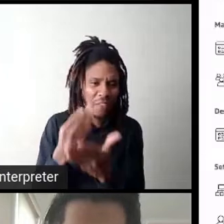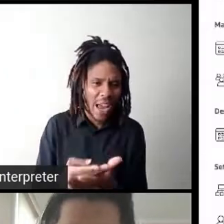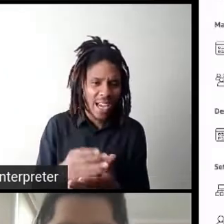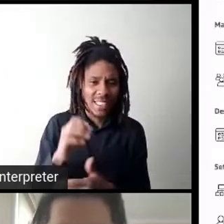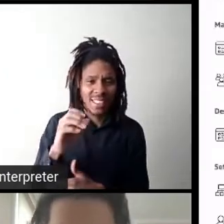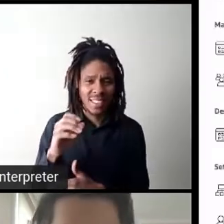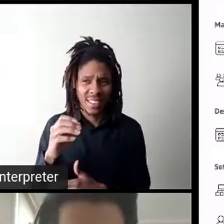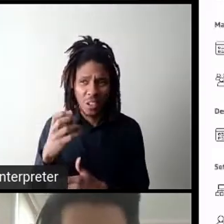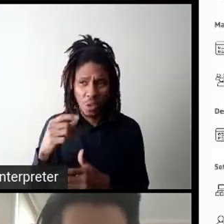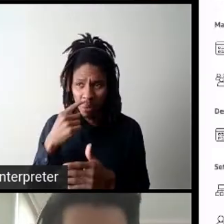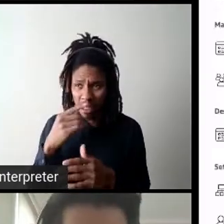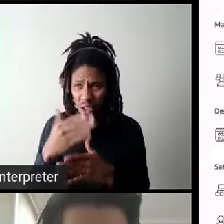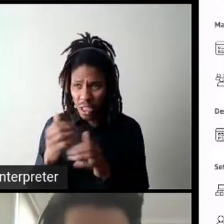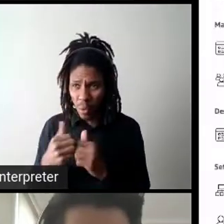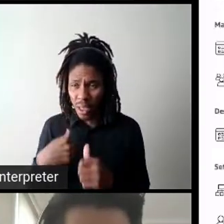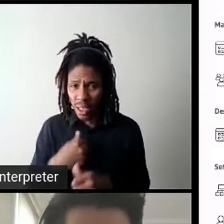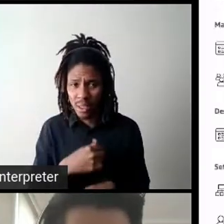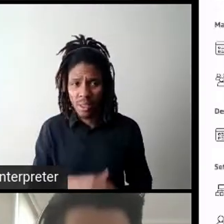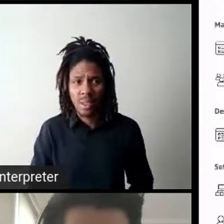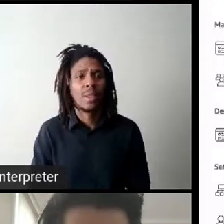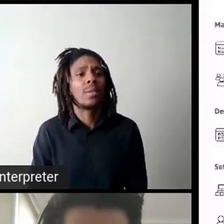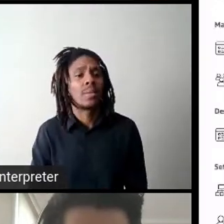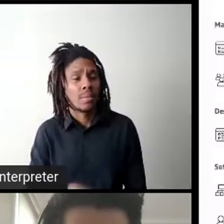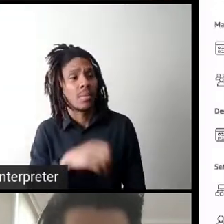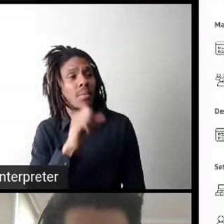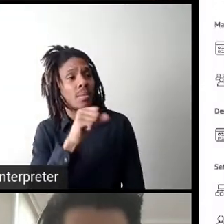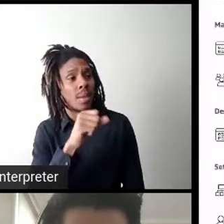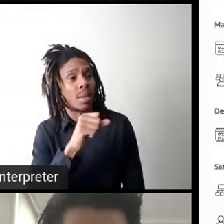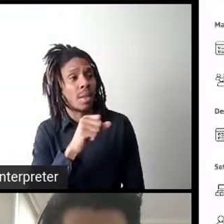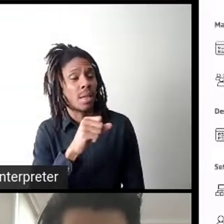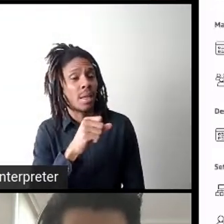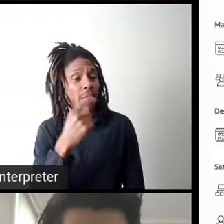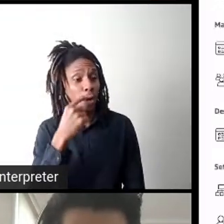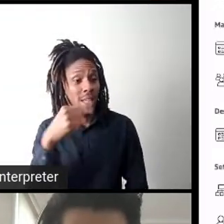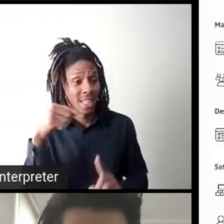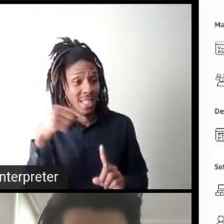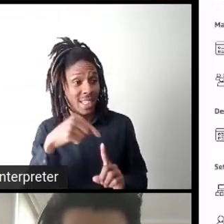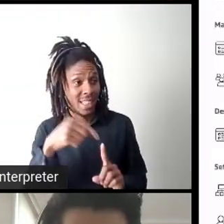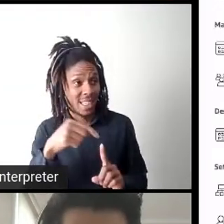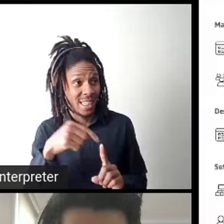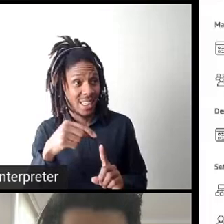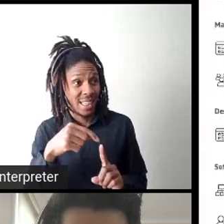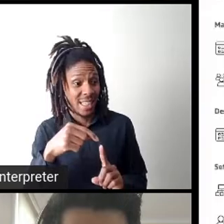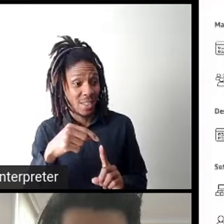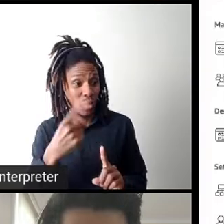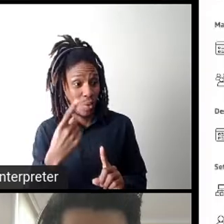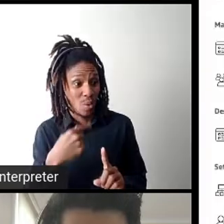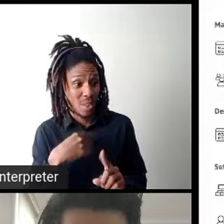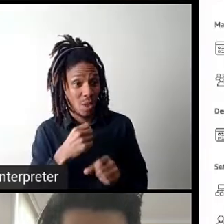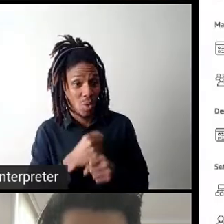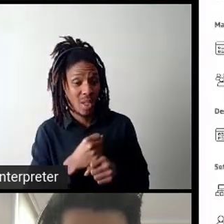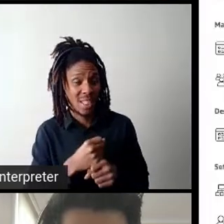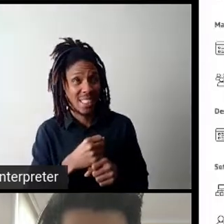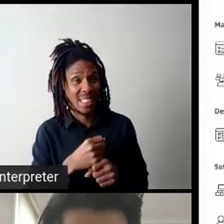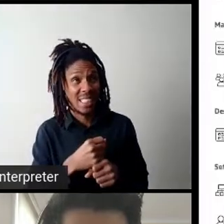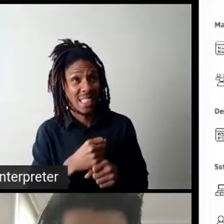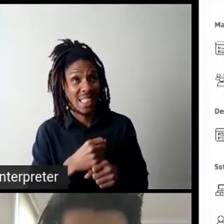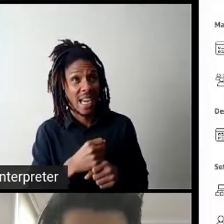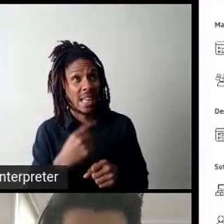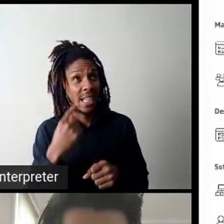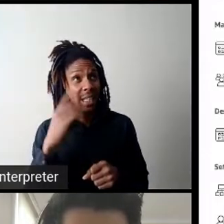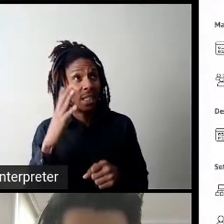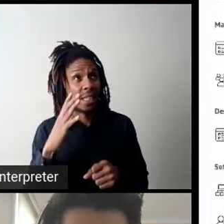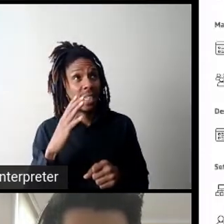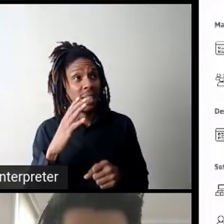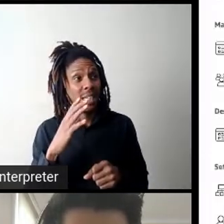us? Yeah, so for instance, for this particular component that we've created, it would have taken a developer to really